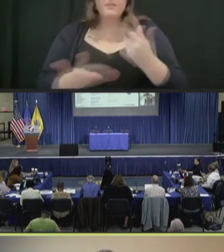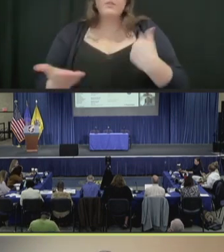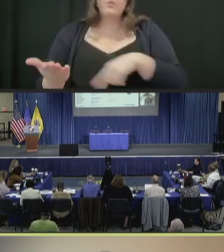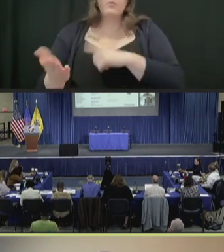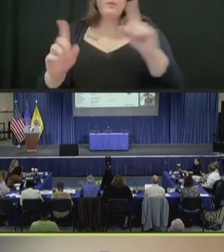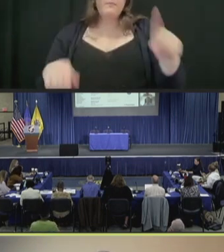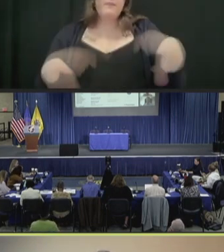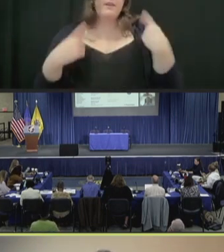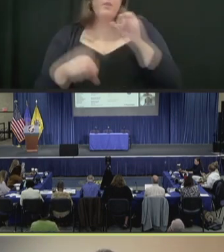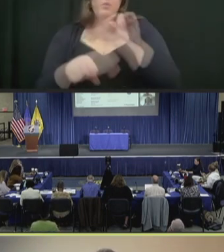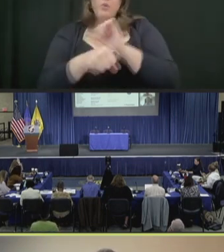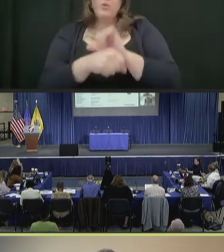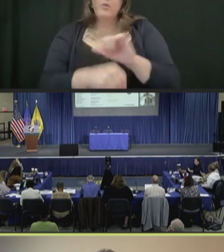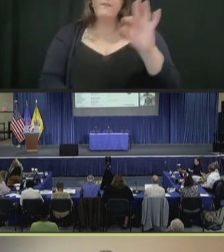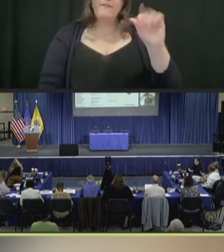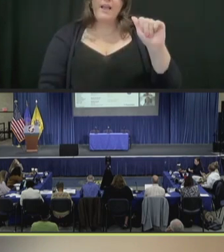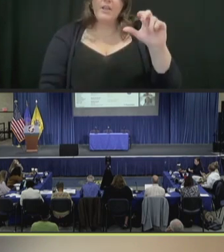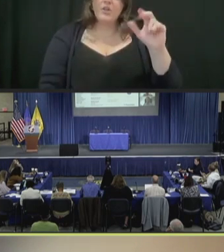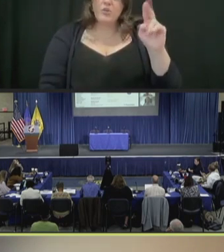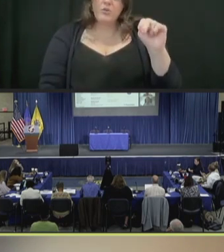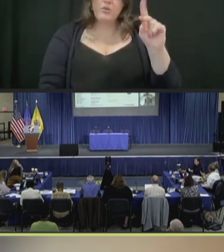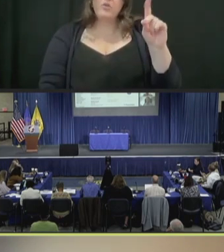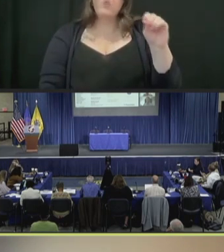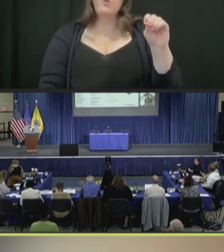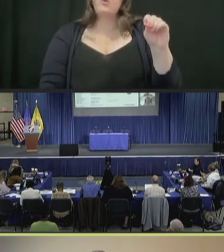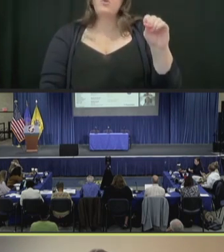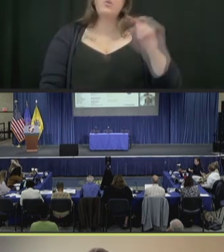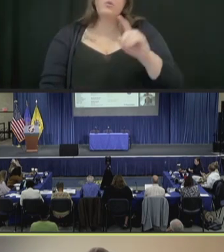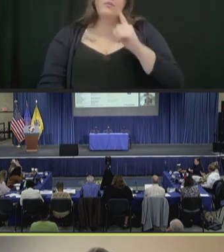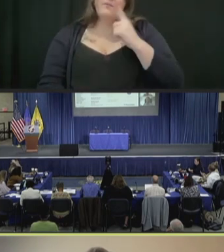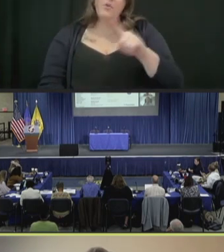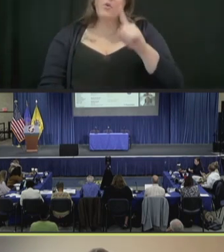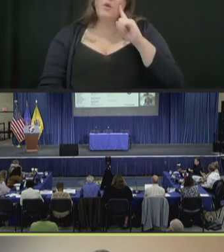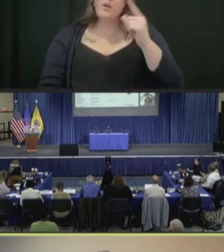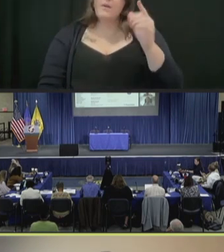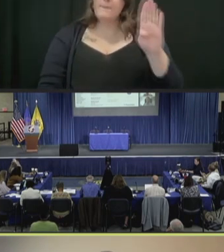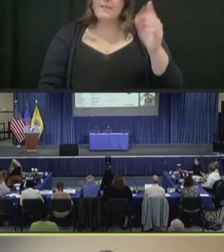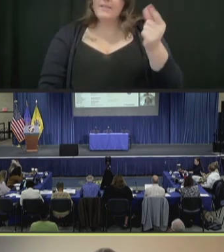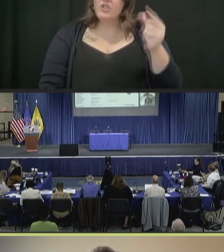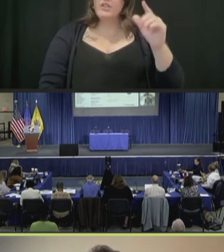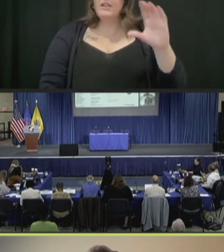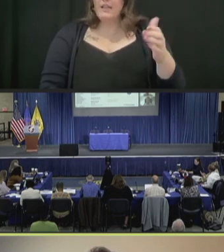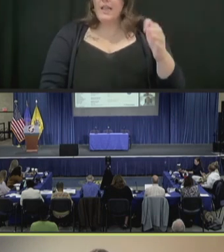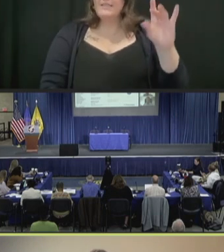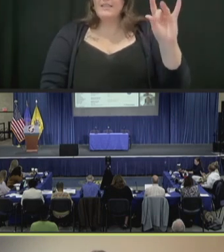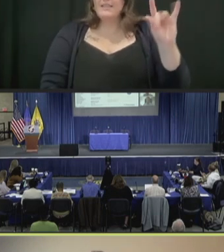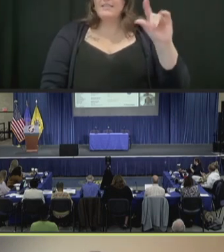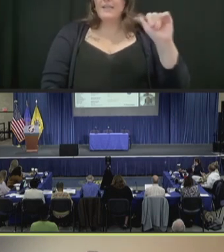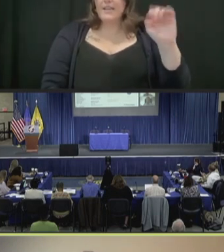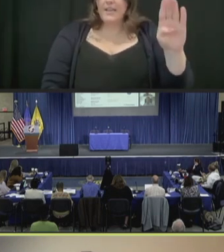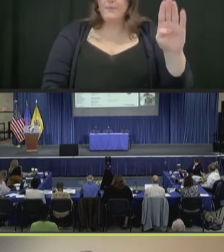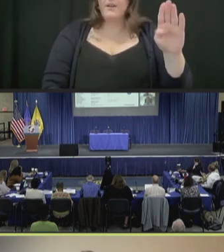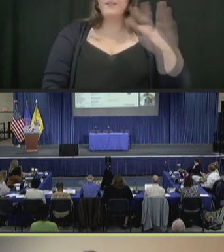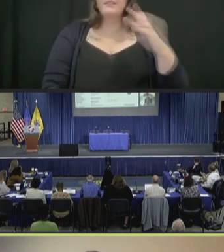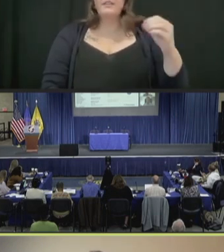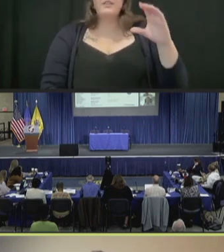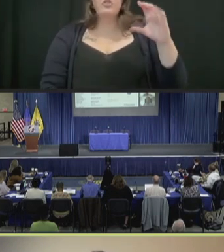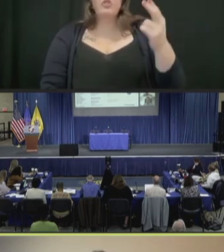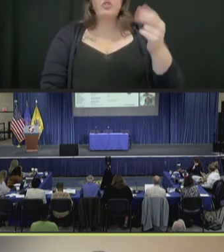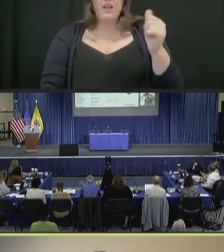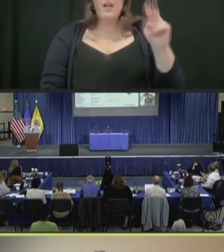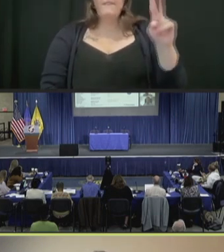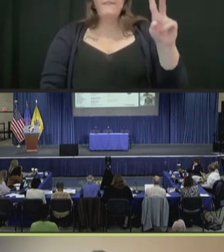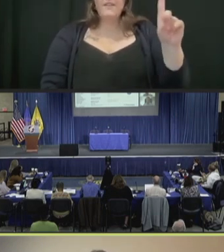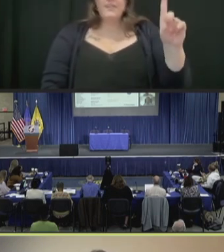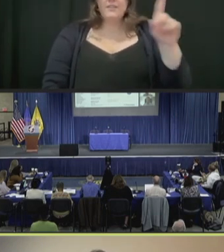years on this project, eliciting BG18 class antibodies. And the CHOB-D is the primary source of funding for this project, but